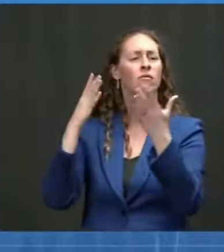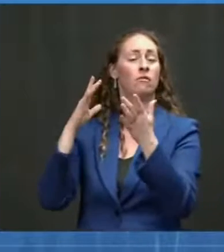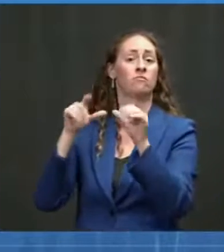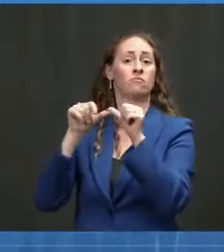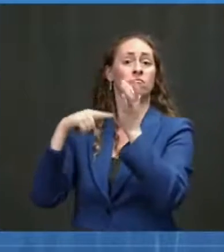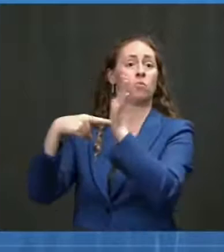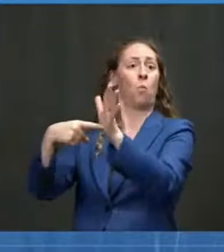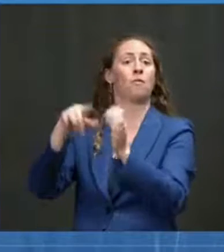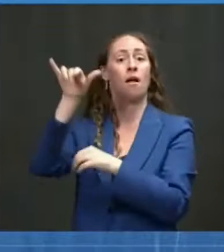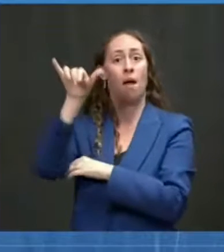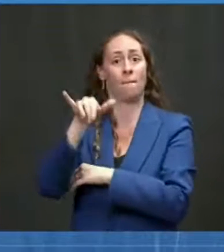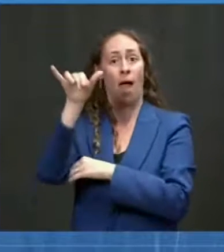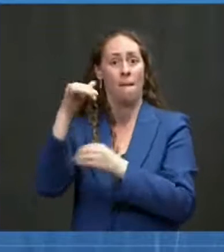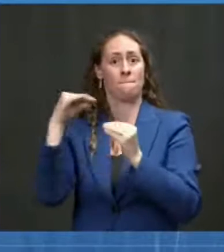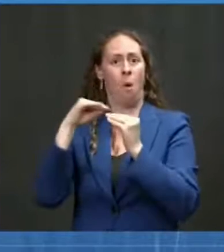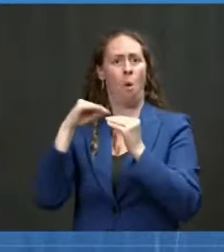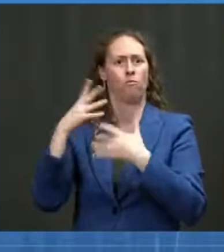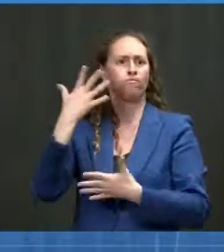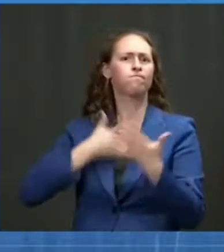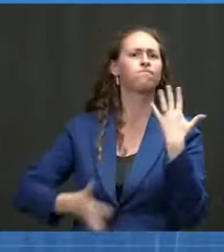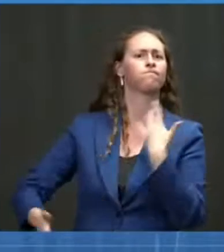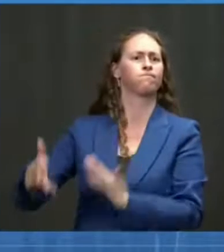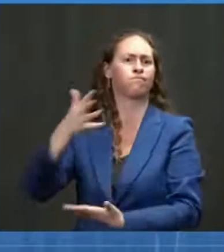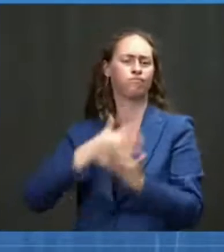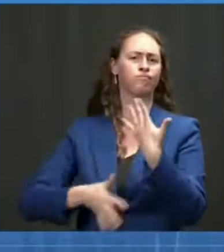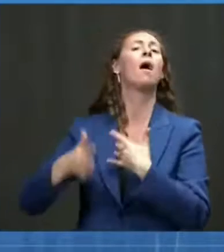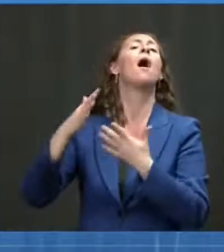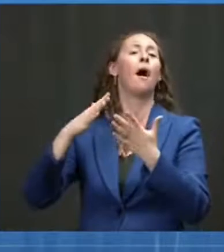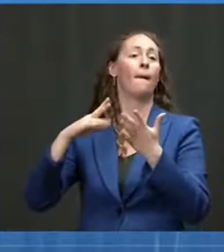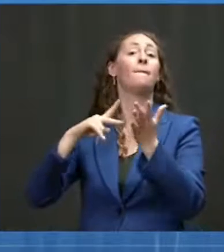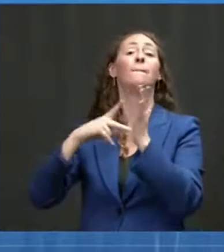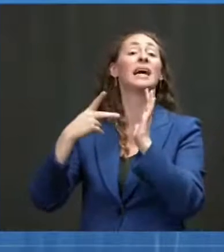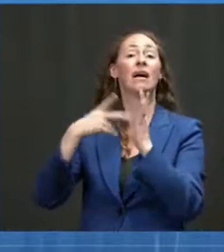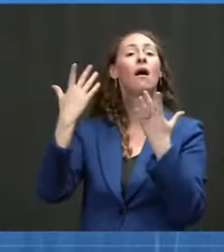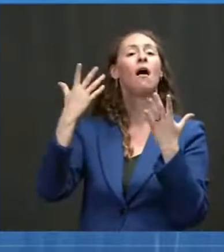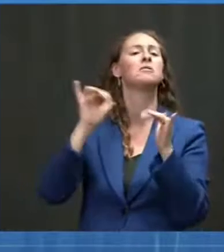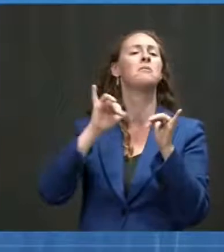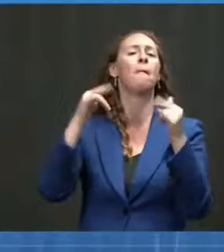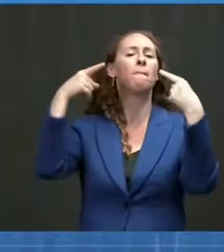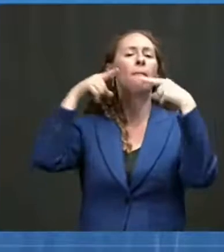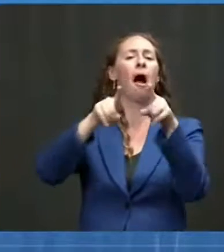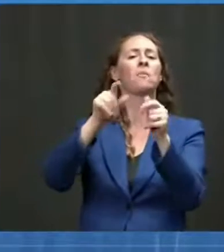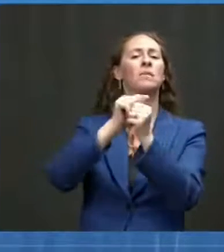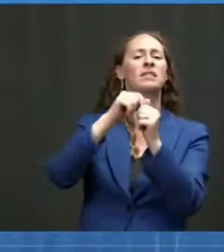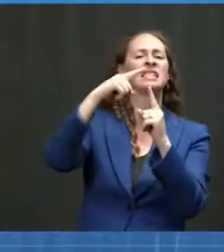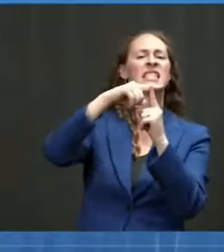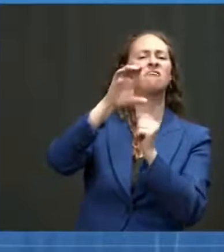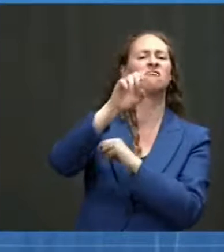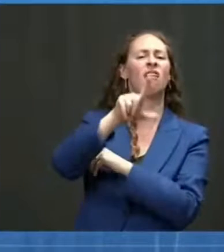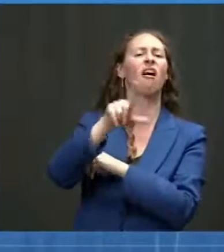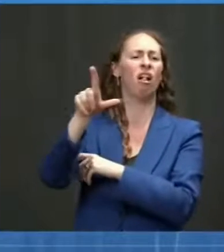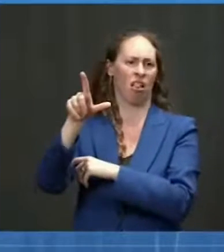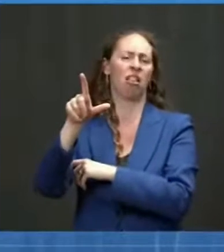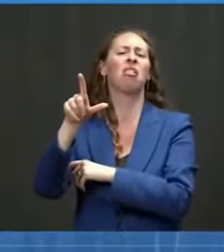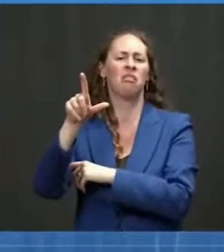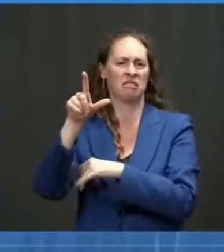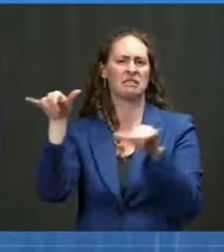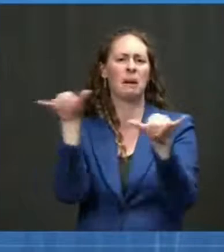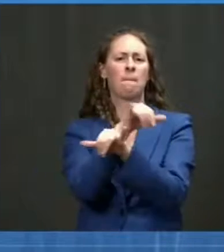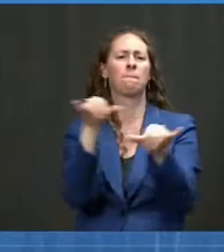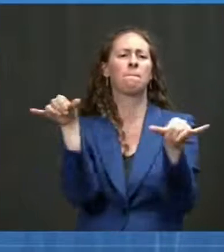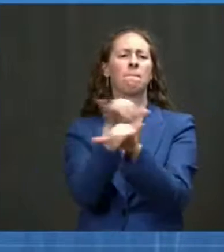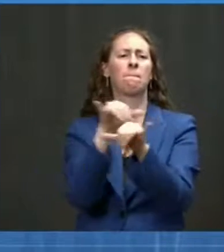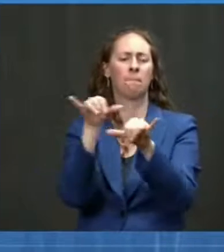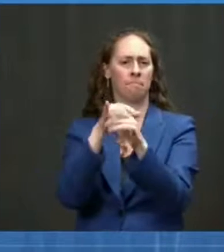the antibody as you got the titer higher and higher. So based on that, that would be the most easily